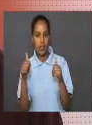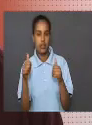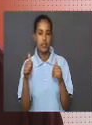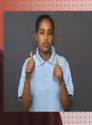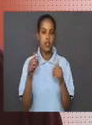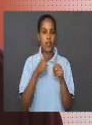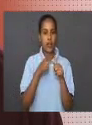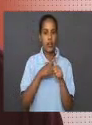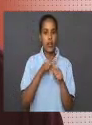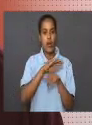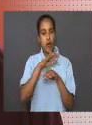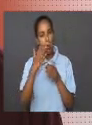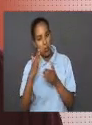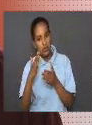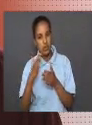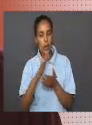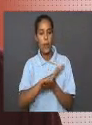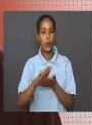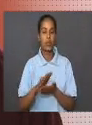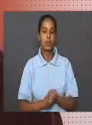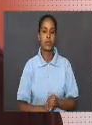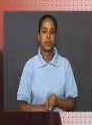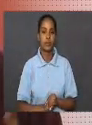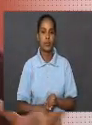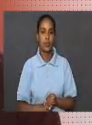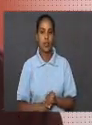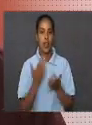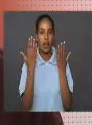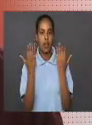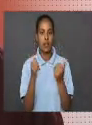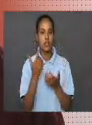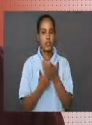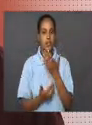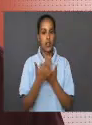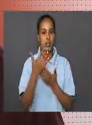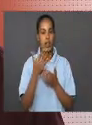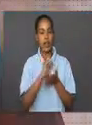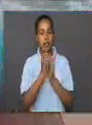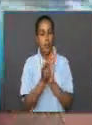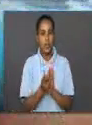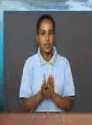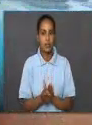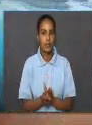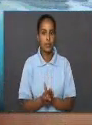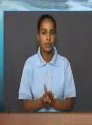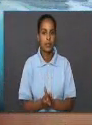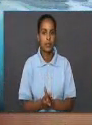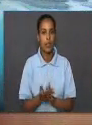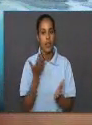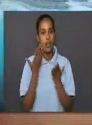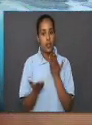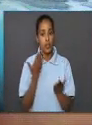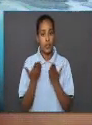first is almost pure. Let us discuss an example. If